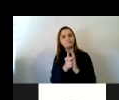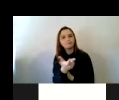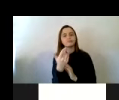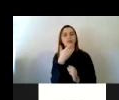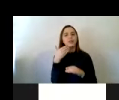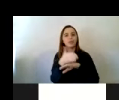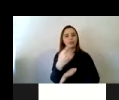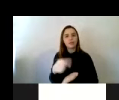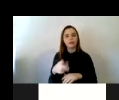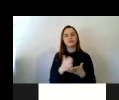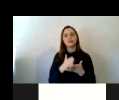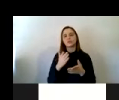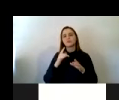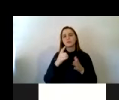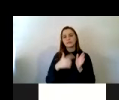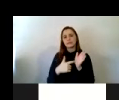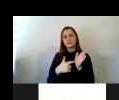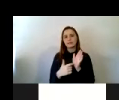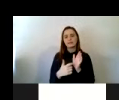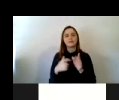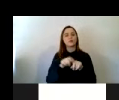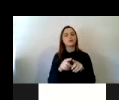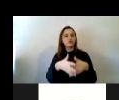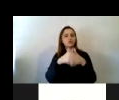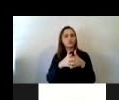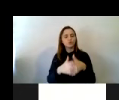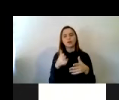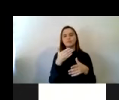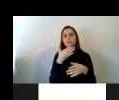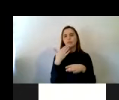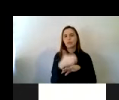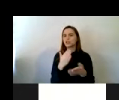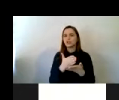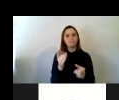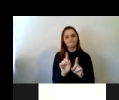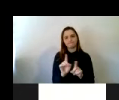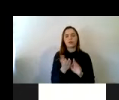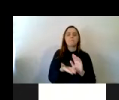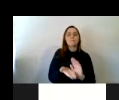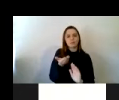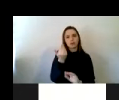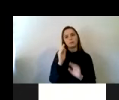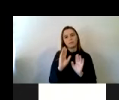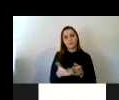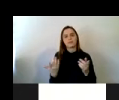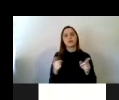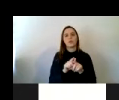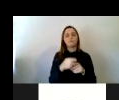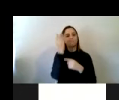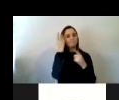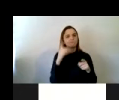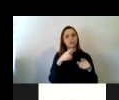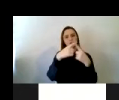need accessible infrastructure. We need much more than this: diversity of teaching and